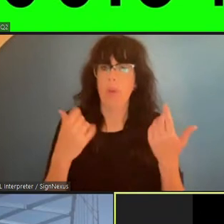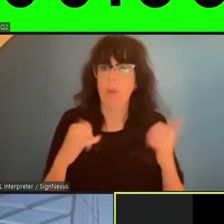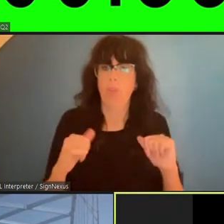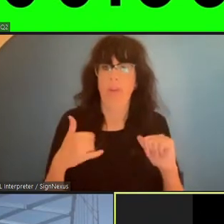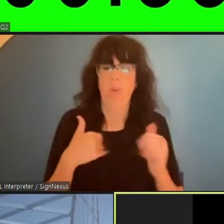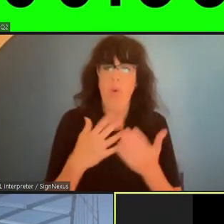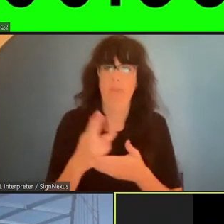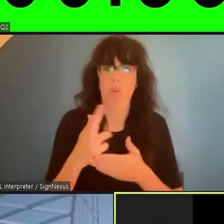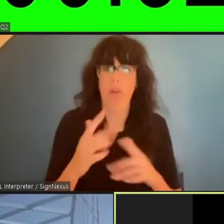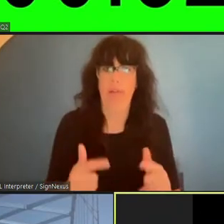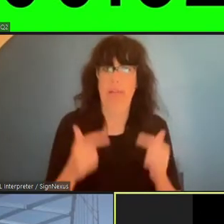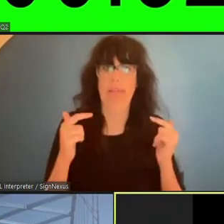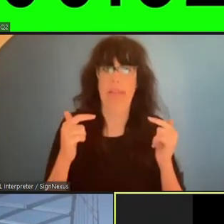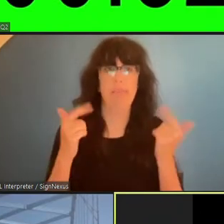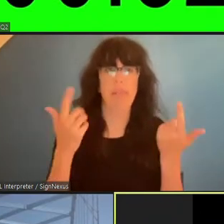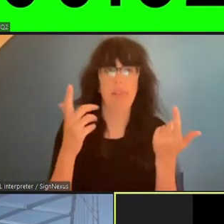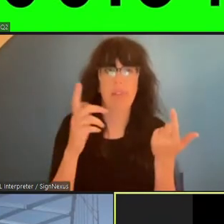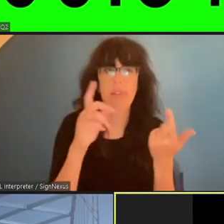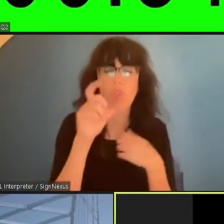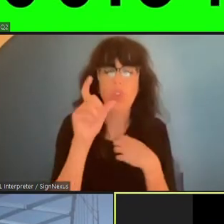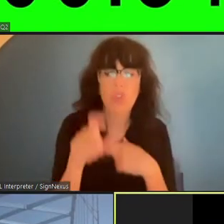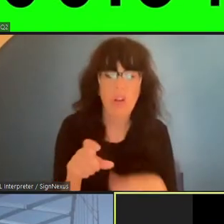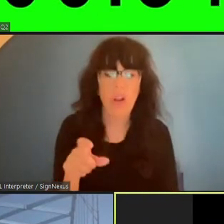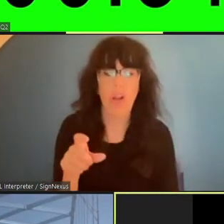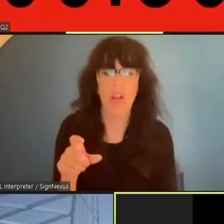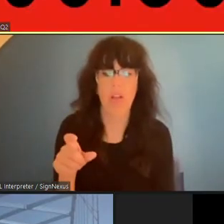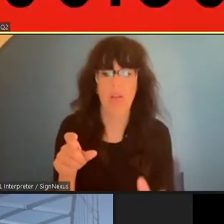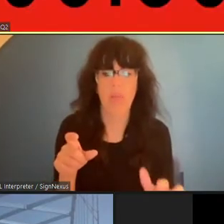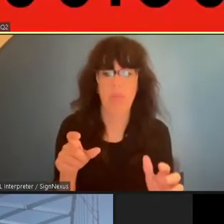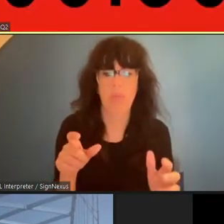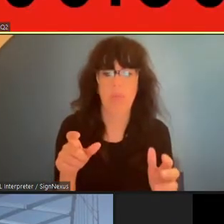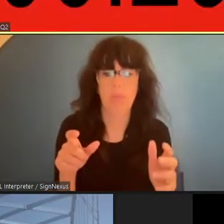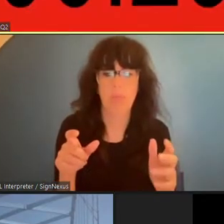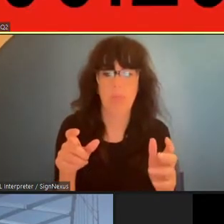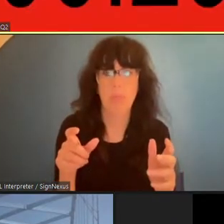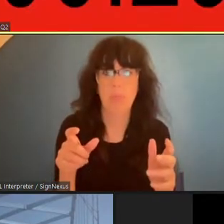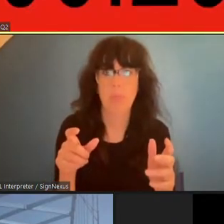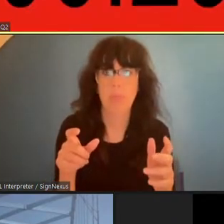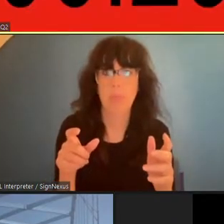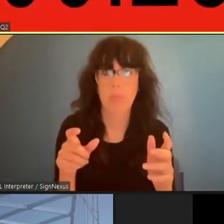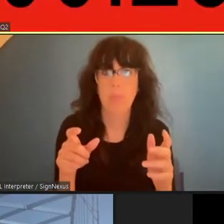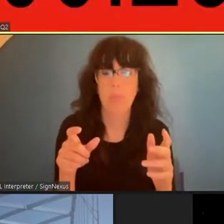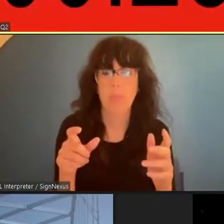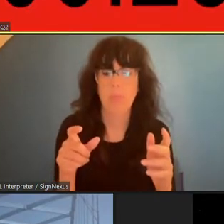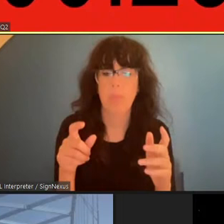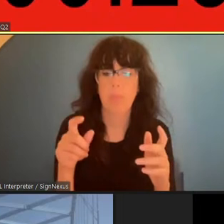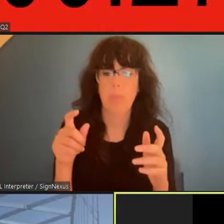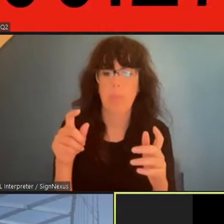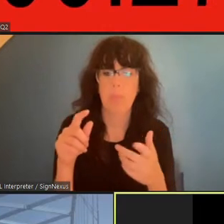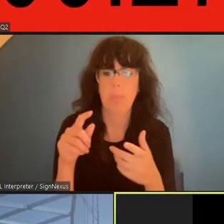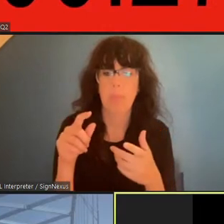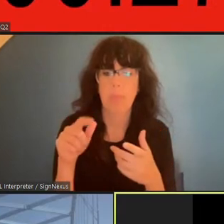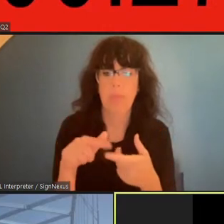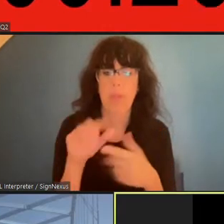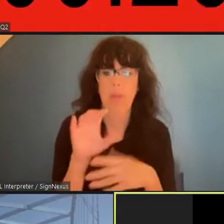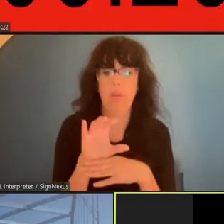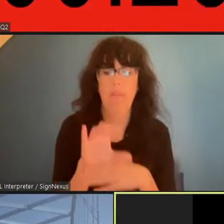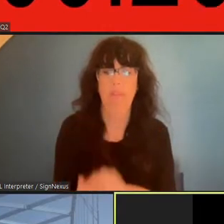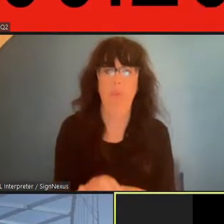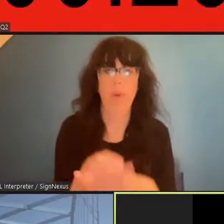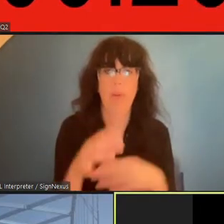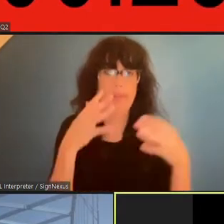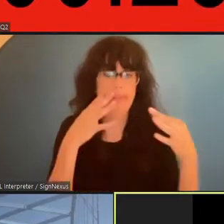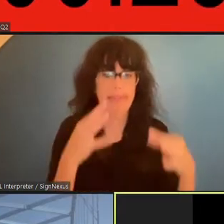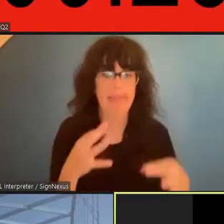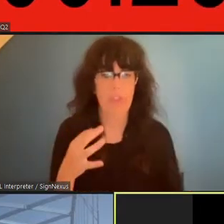i believe it shouldn't be as a previous person mentioned it shouldn't be a forced decision of whether or not um you